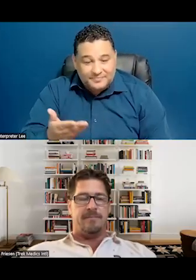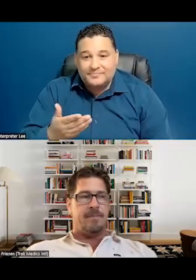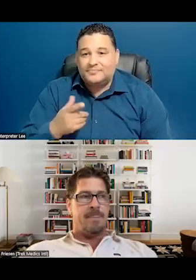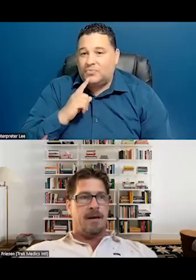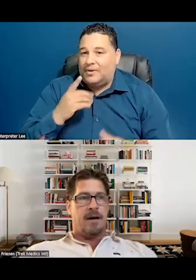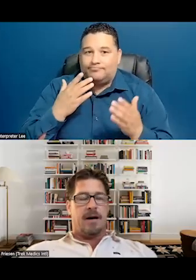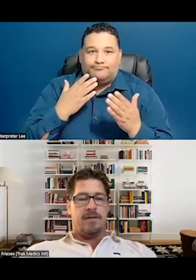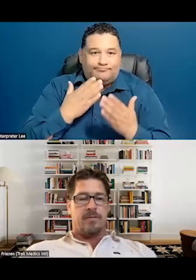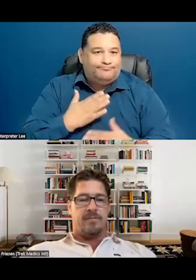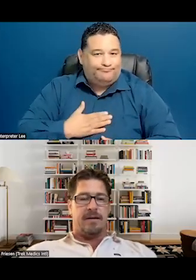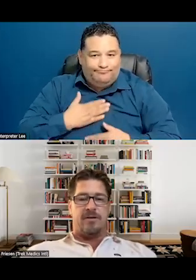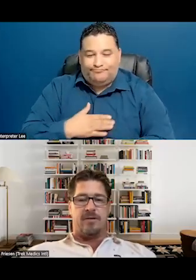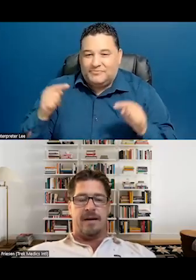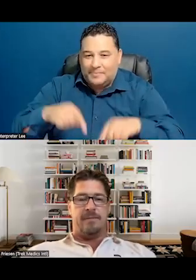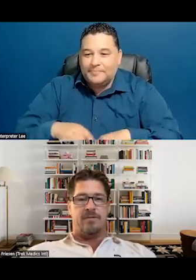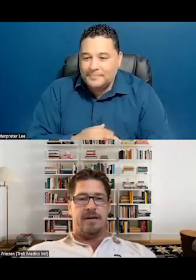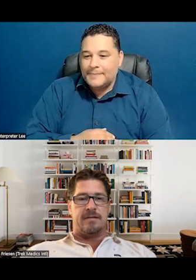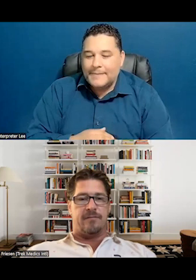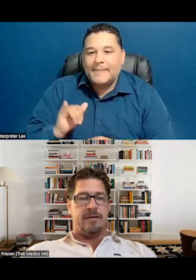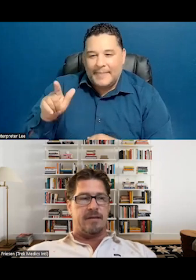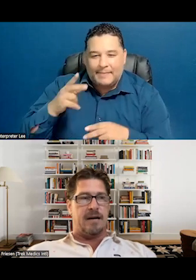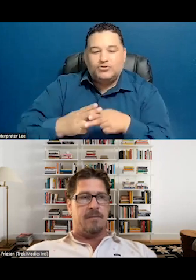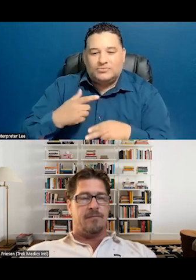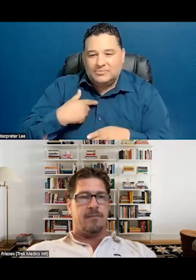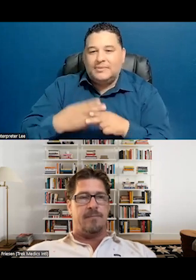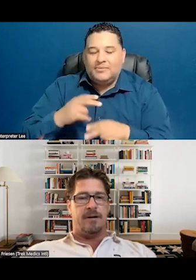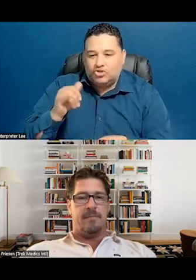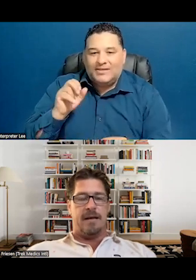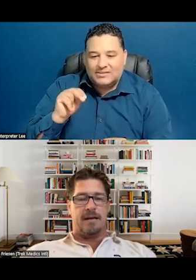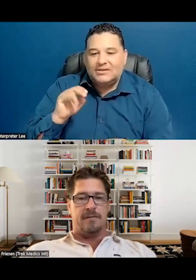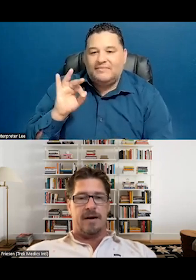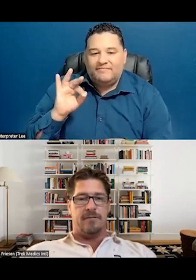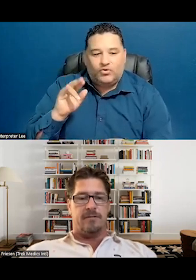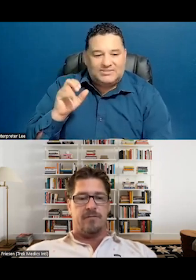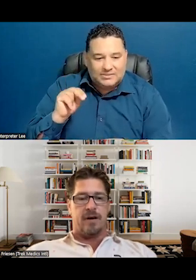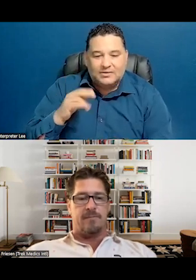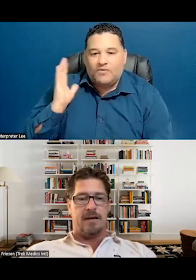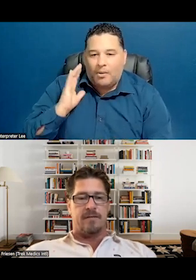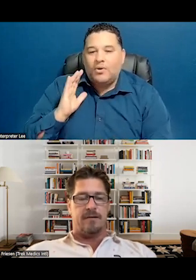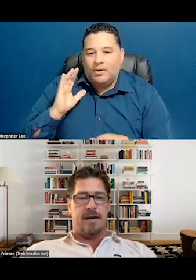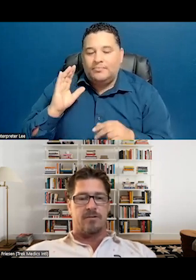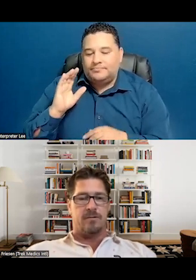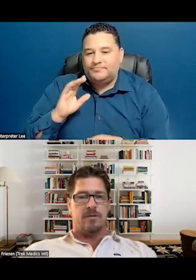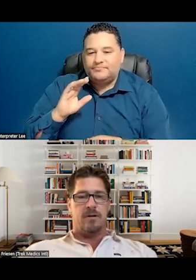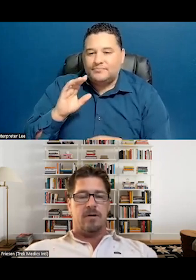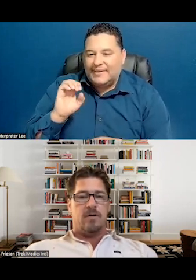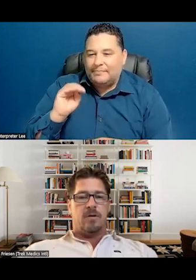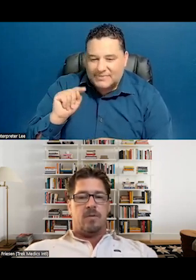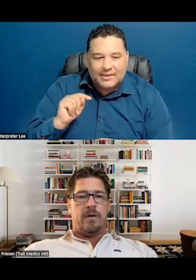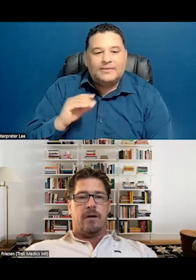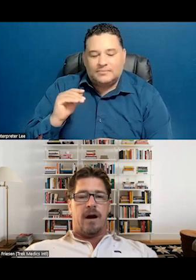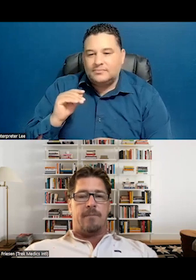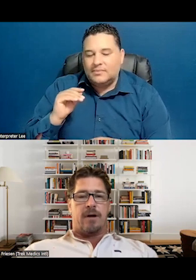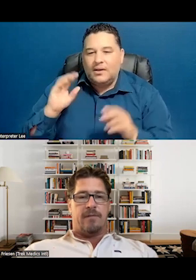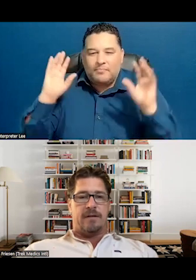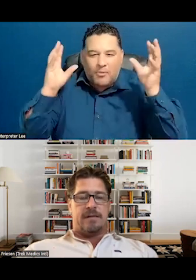be here. So as Megan mentioned, my name is Jason Friesen. I'm a former paramedic and the founder of Trek Medics International.